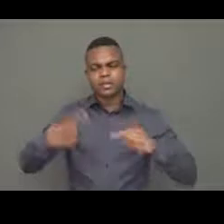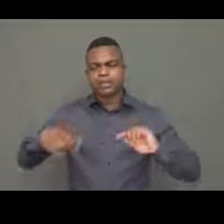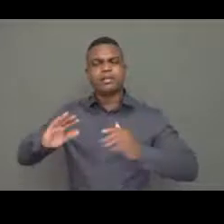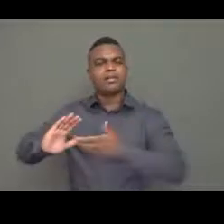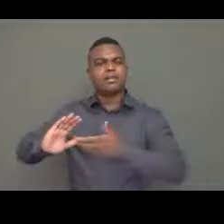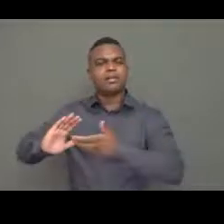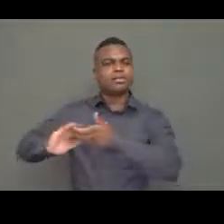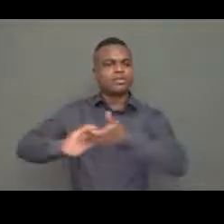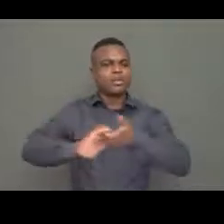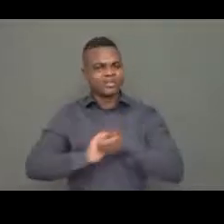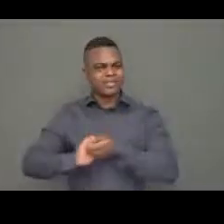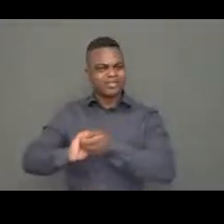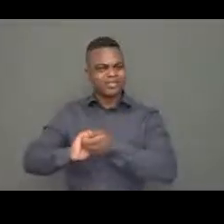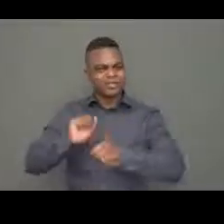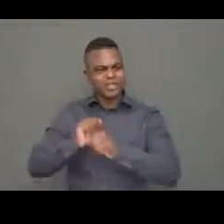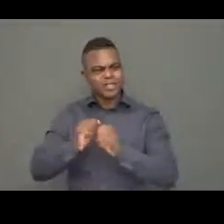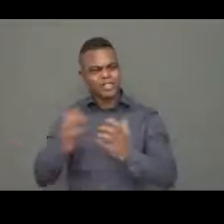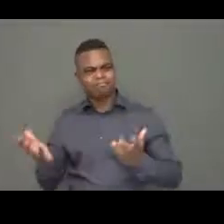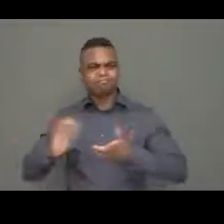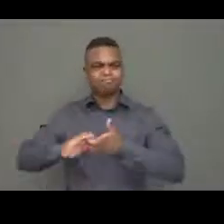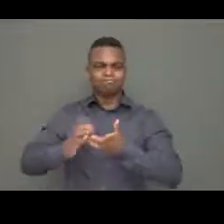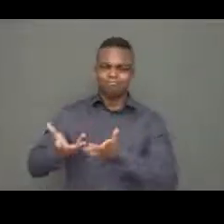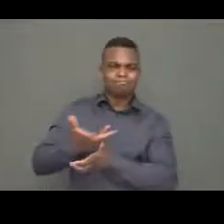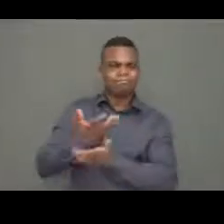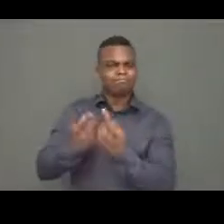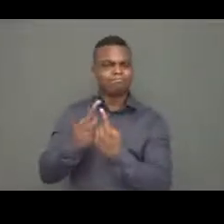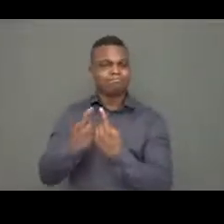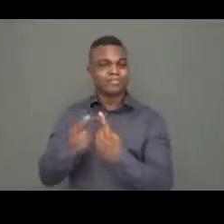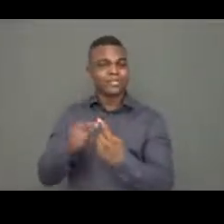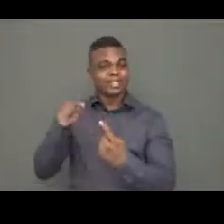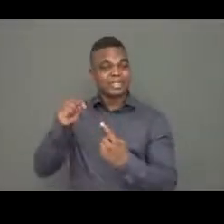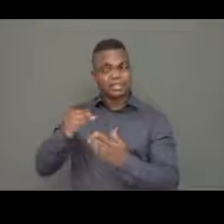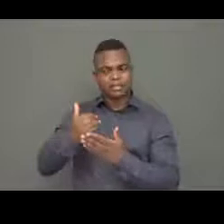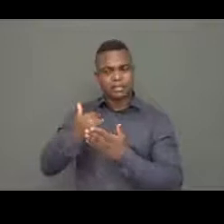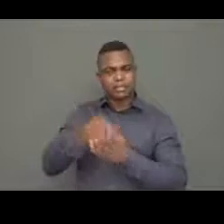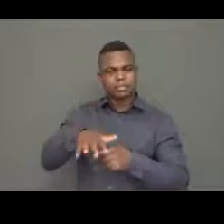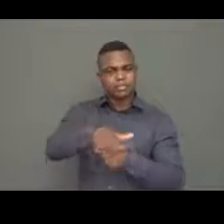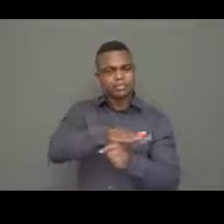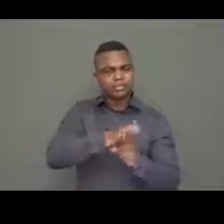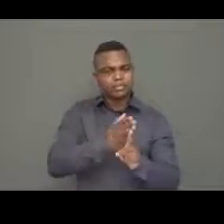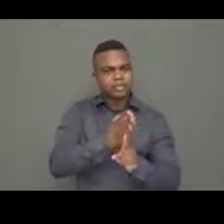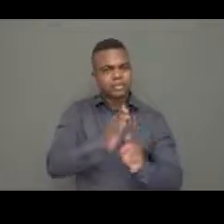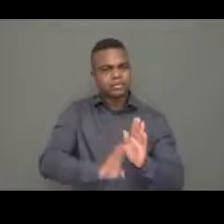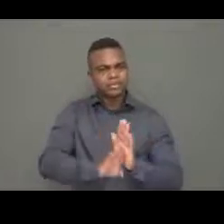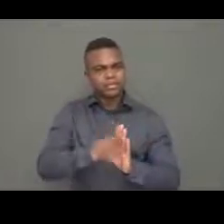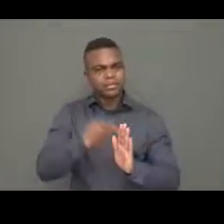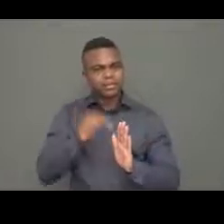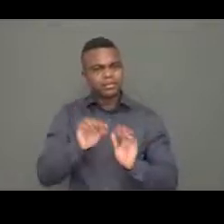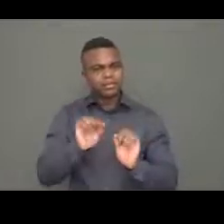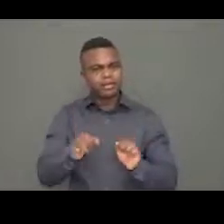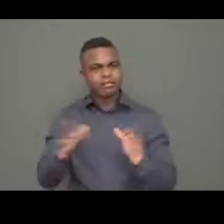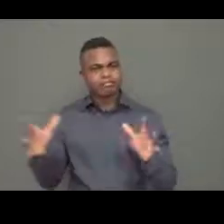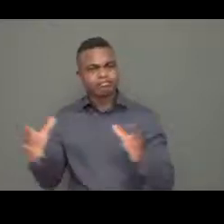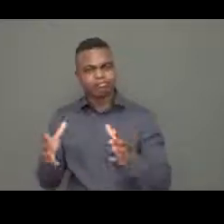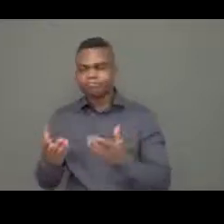more engagement and outreach is needed. We in the development sector need to talk to organisations of and for people